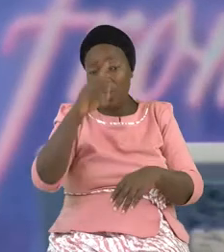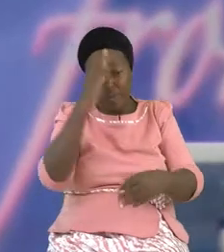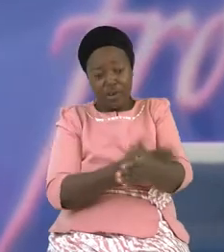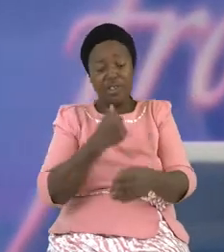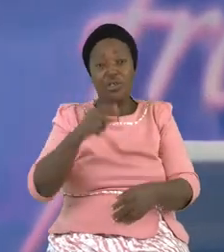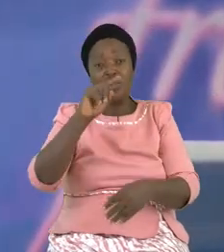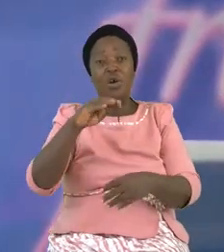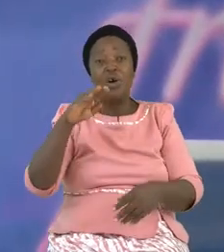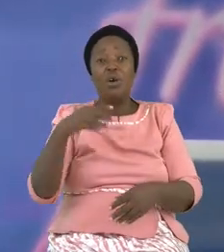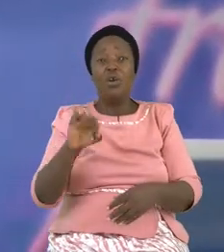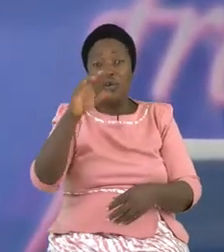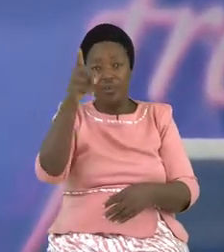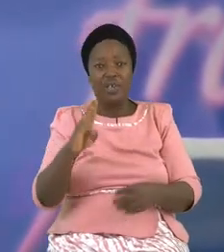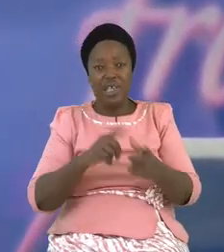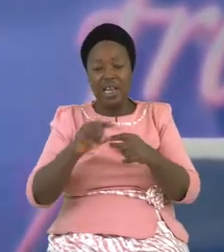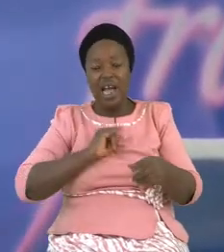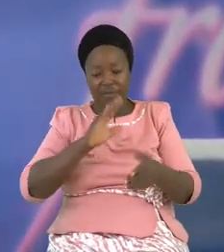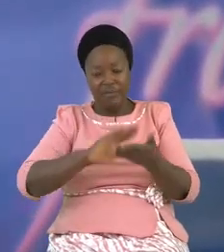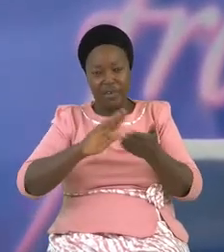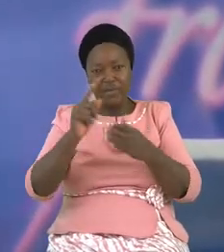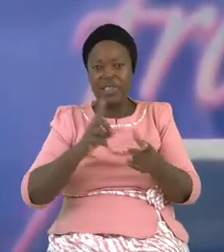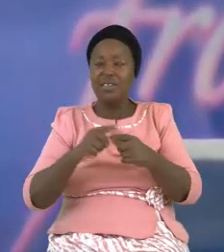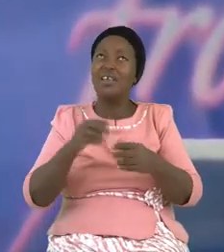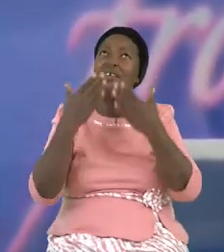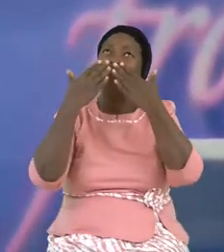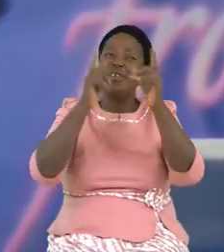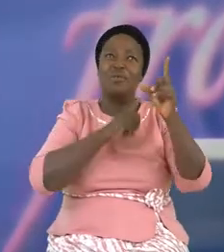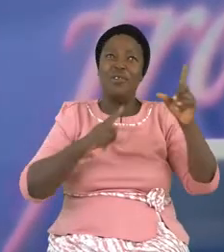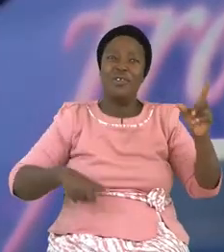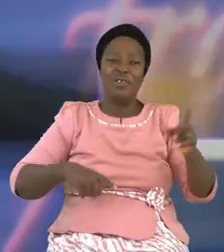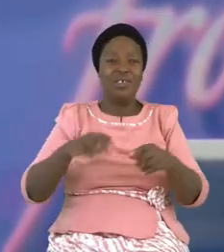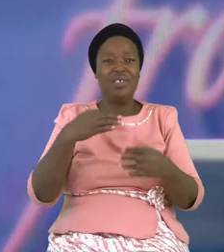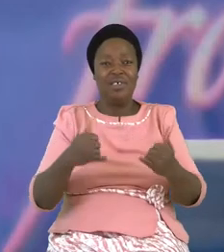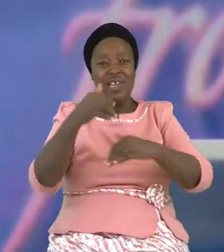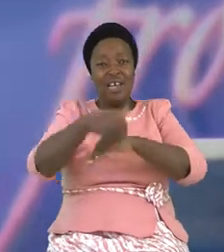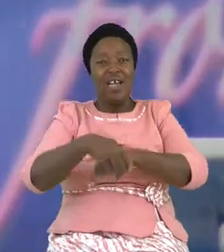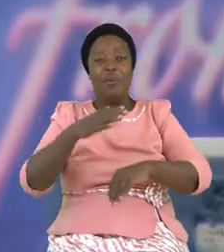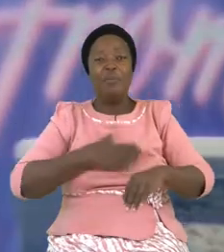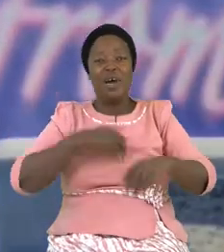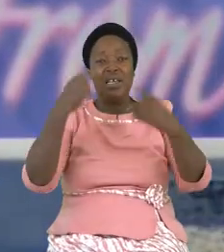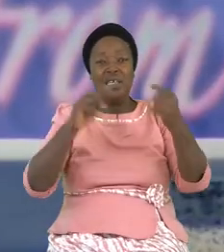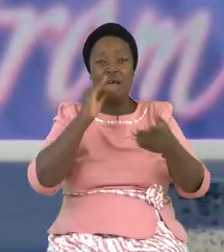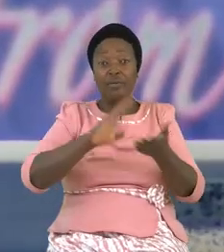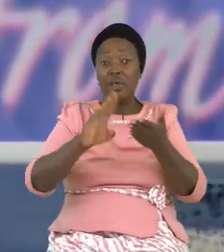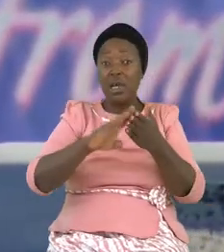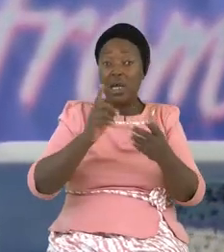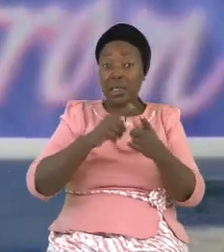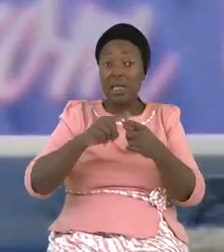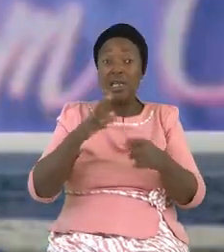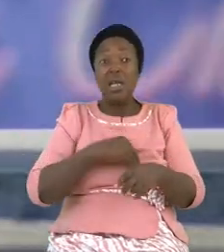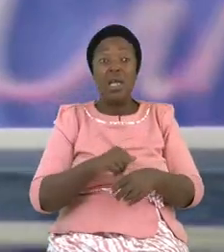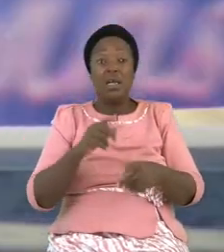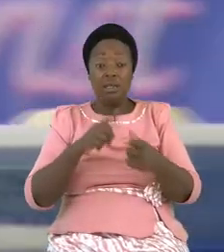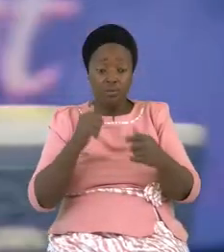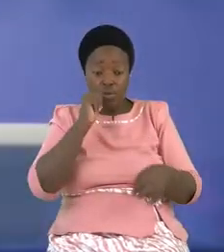I forgive you. Then he says, thank you, Lord, tonight my sins are forgiven. And then tomorrow morning, they